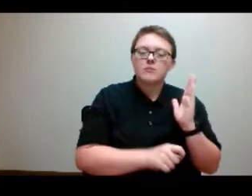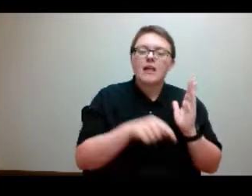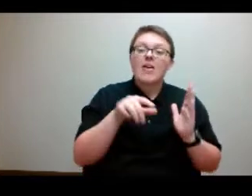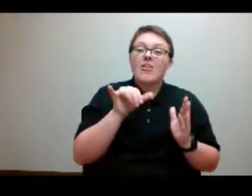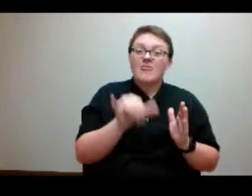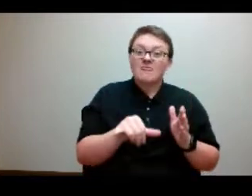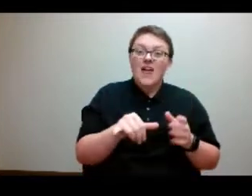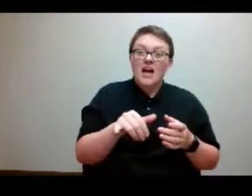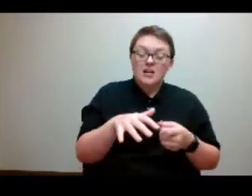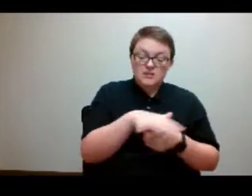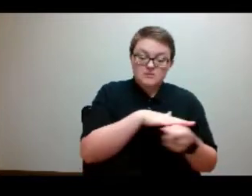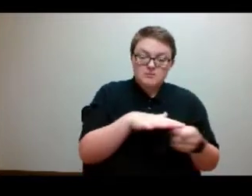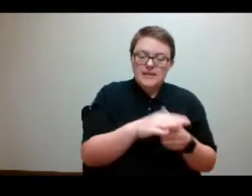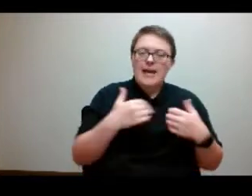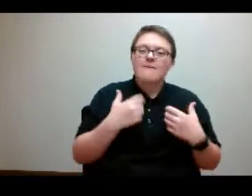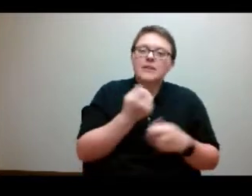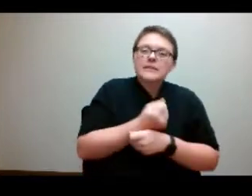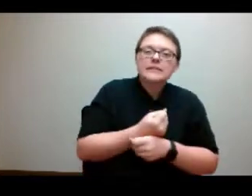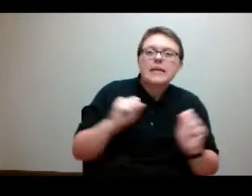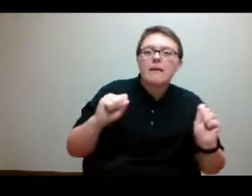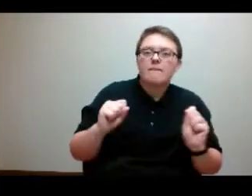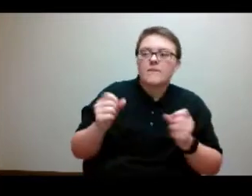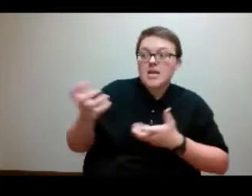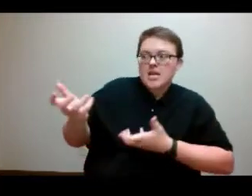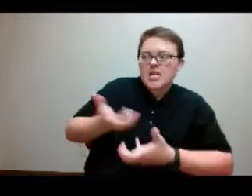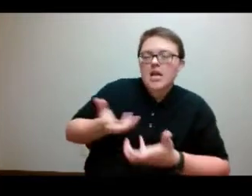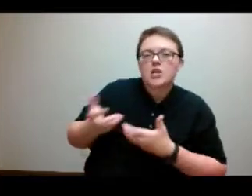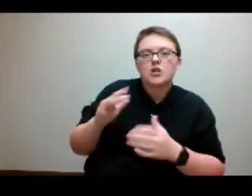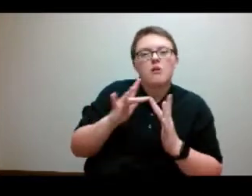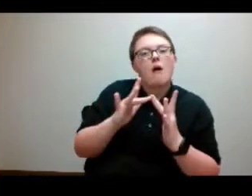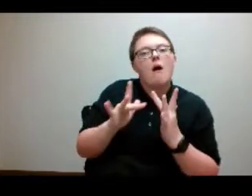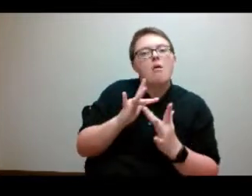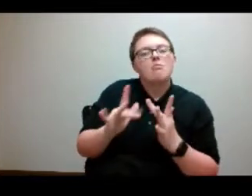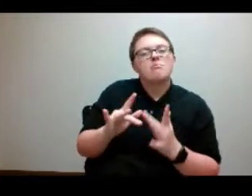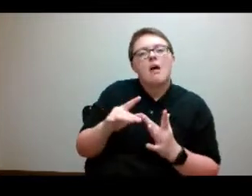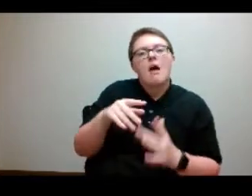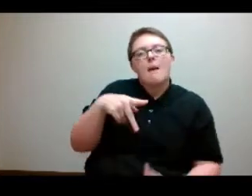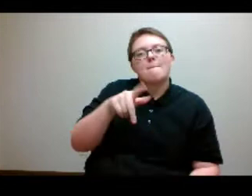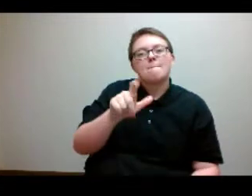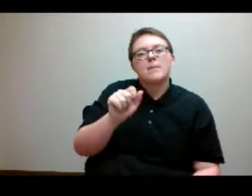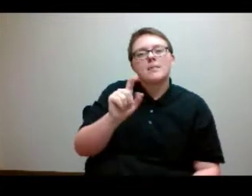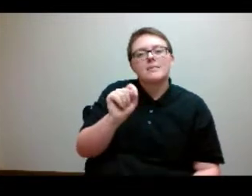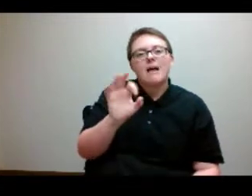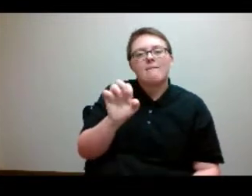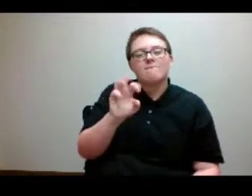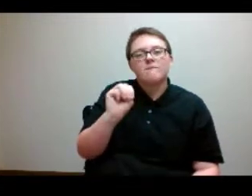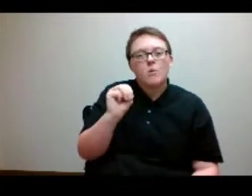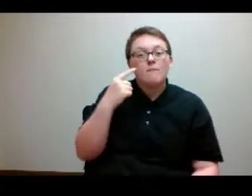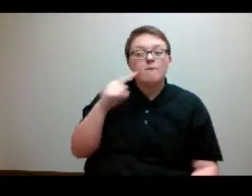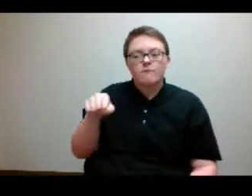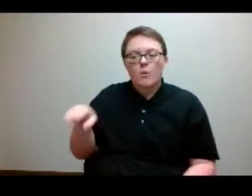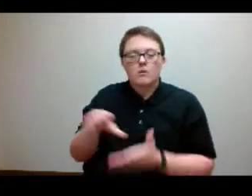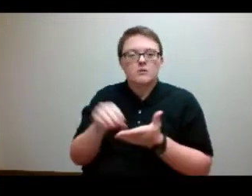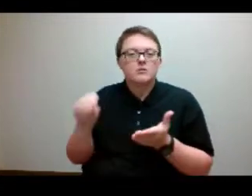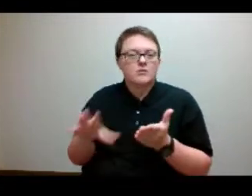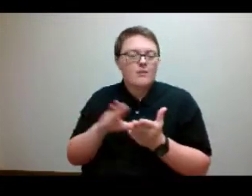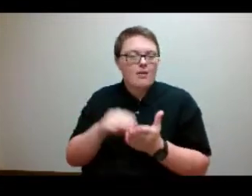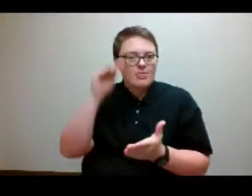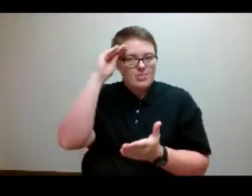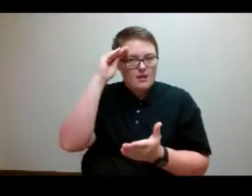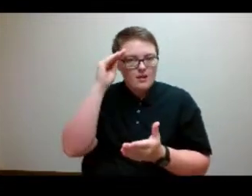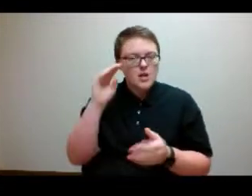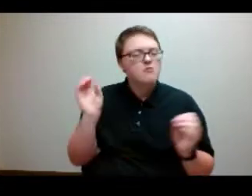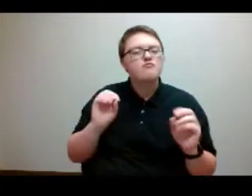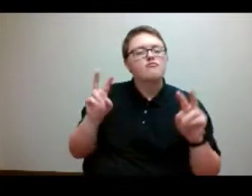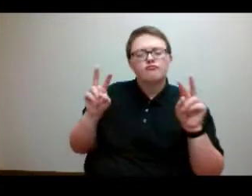engaging online platform for student learning, free from judgment. It offers deep levels of